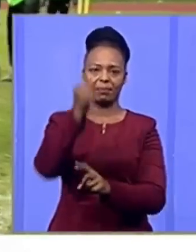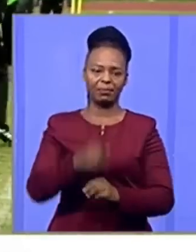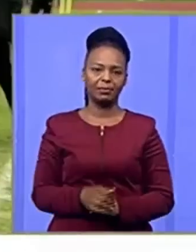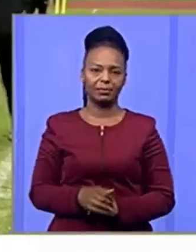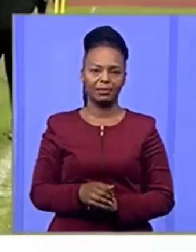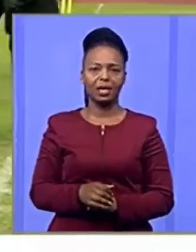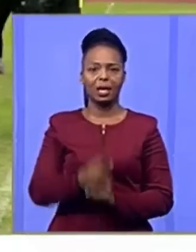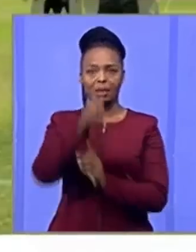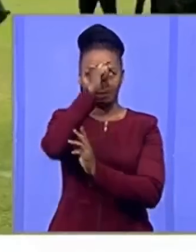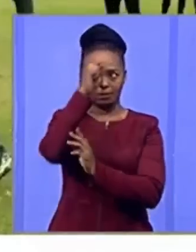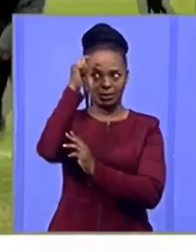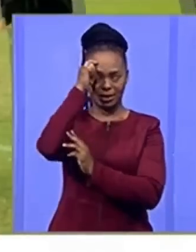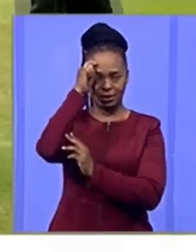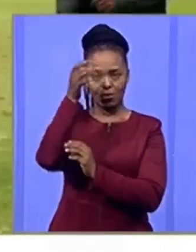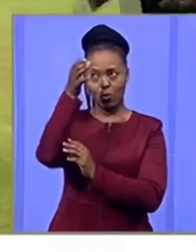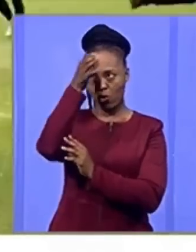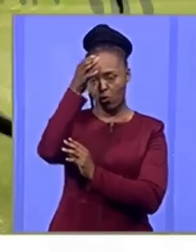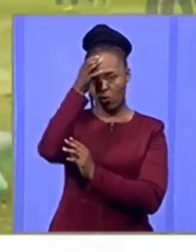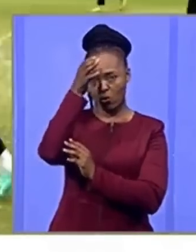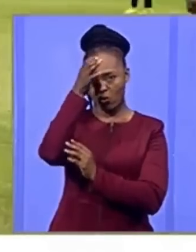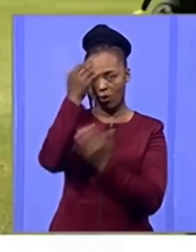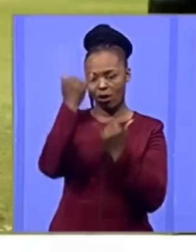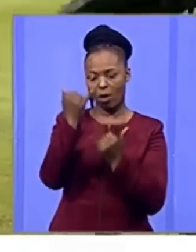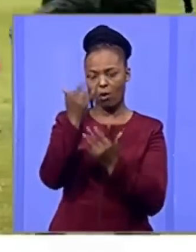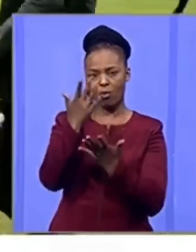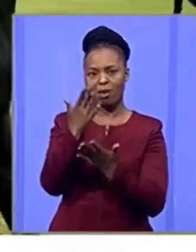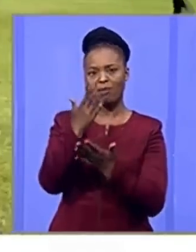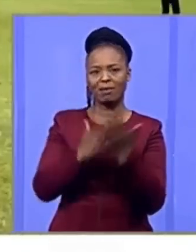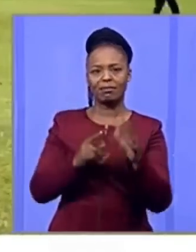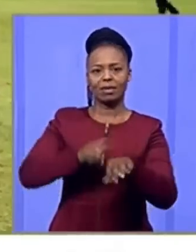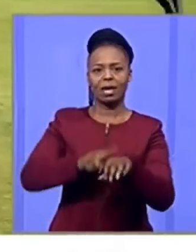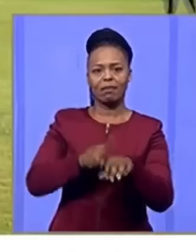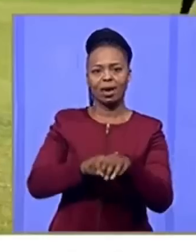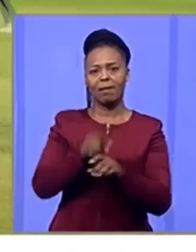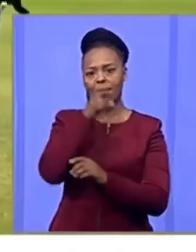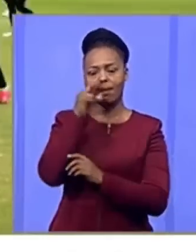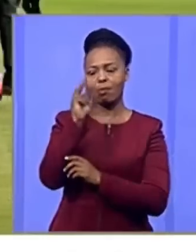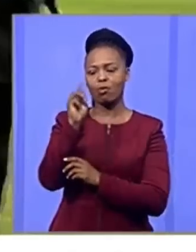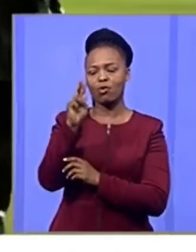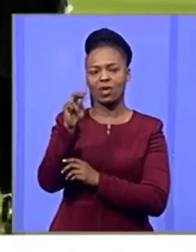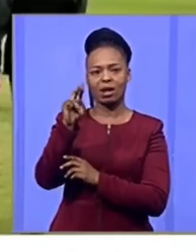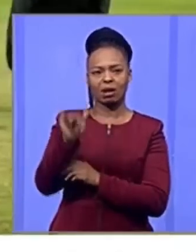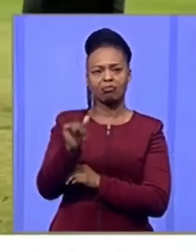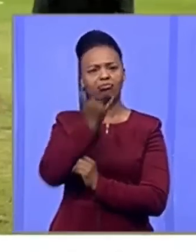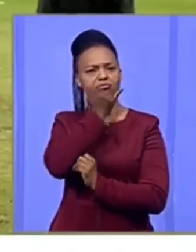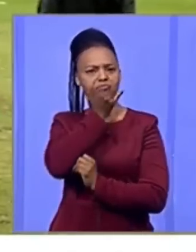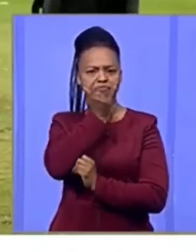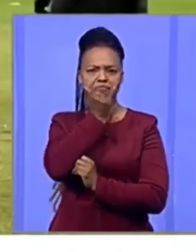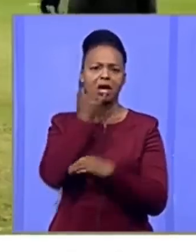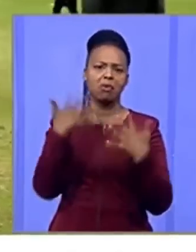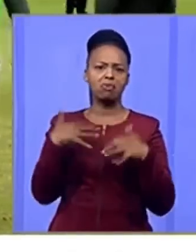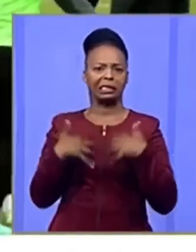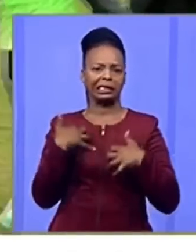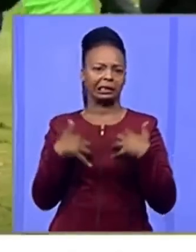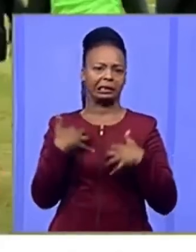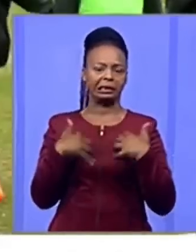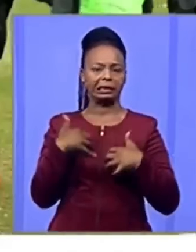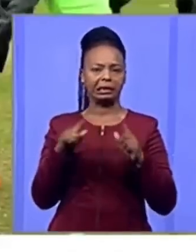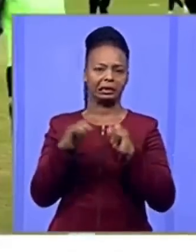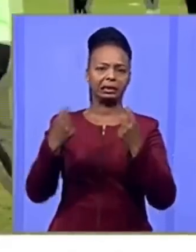Dipapading mohlahli wa nakwana wa Bafana Morena Ramorobedi o thabišwa ke boikgafo bja dibapadi morago